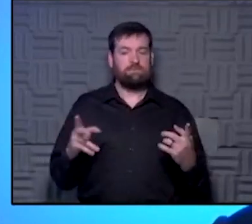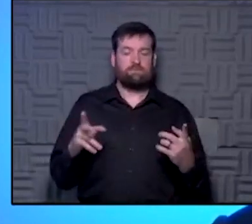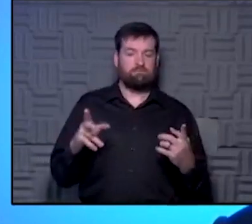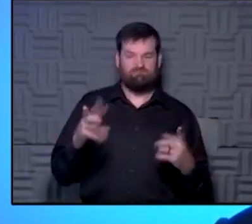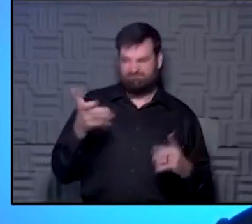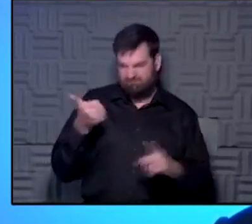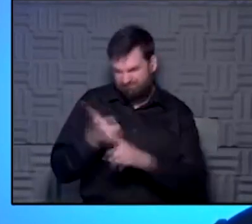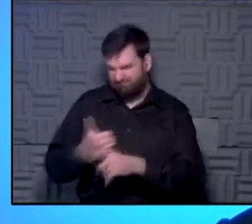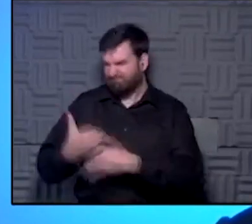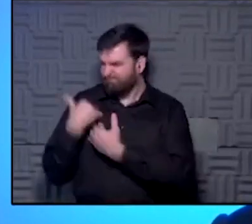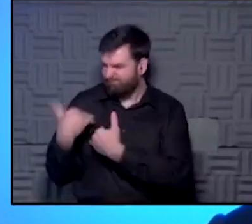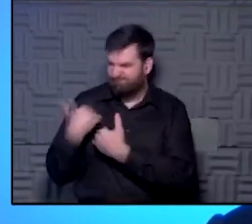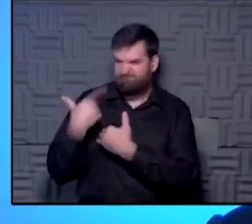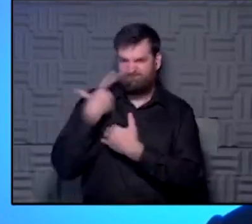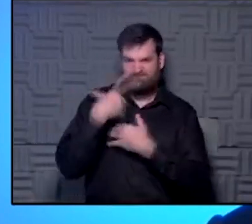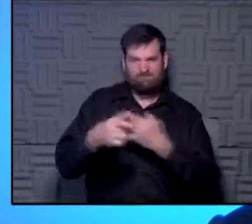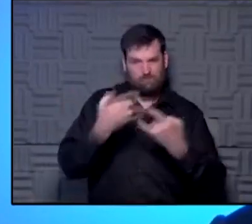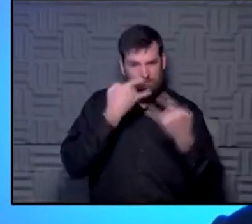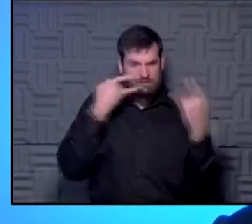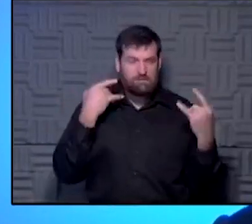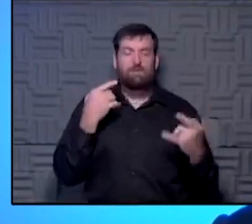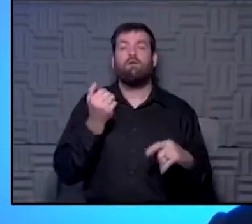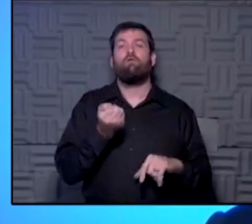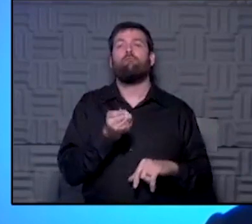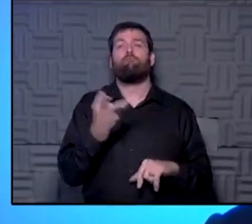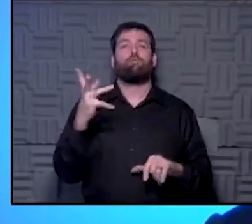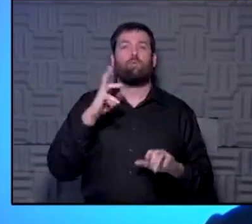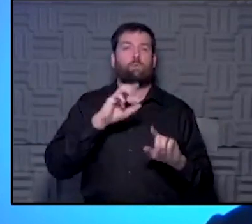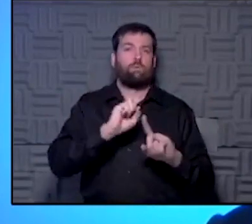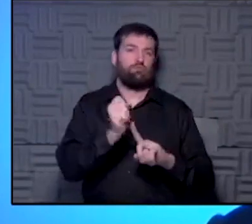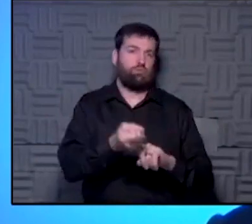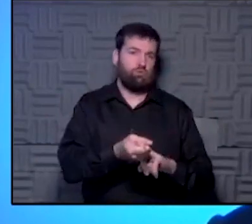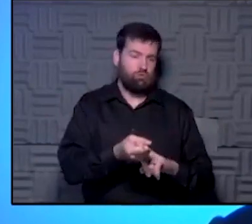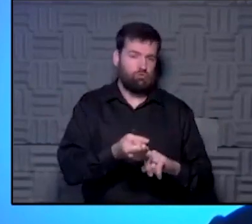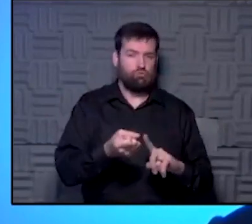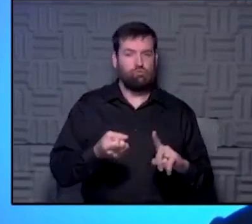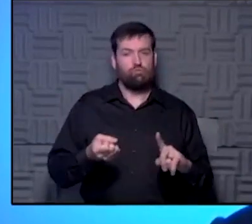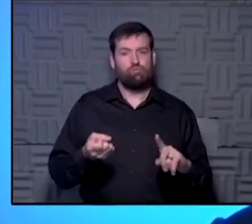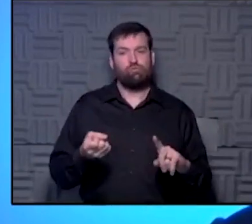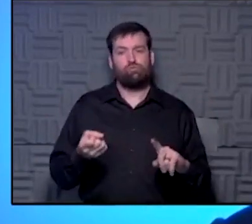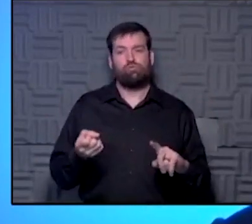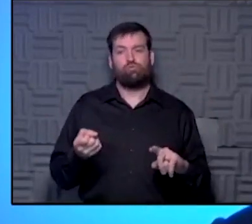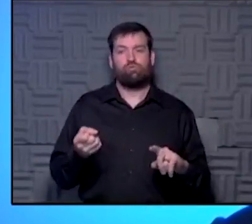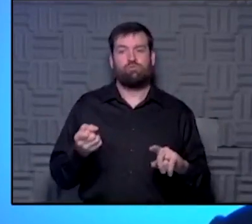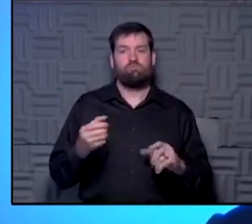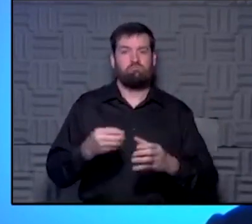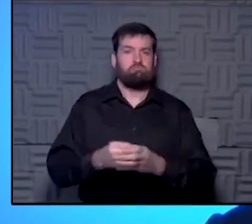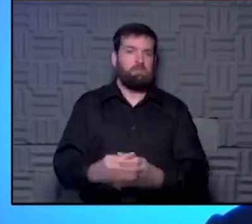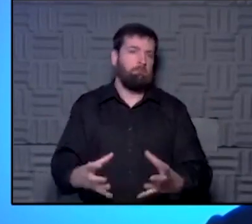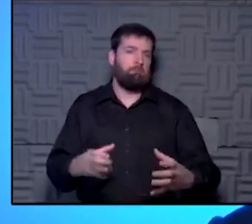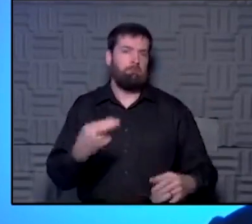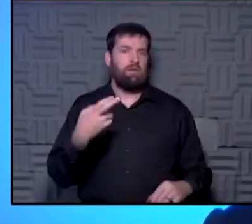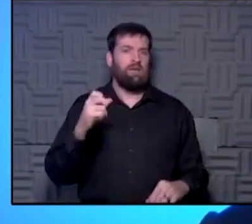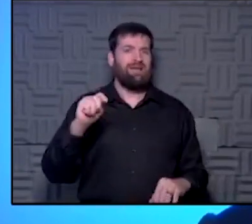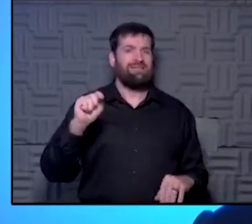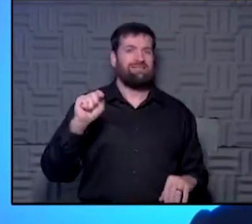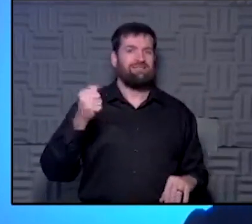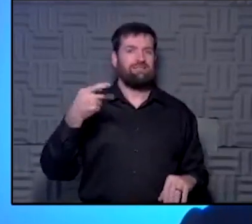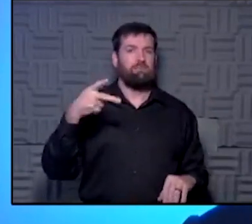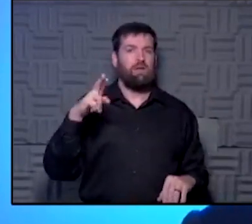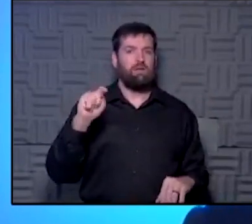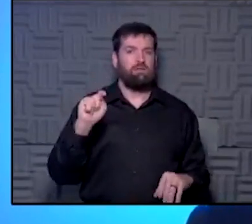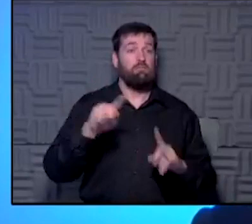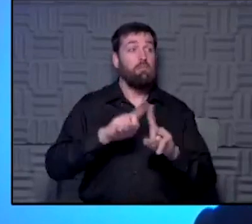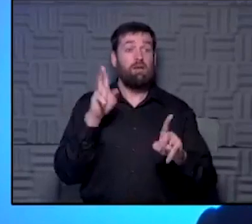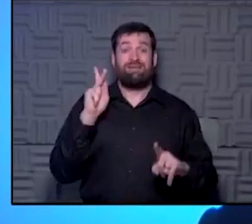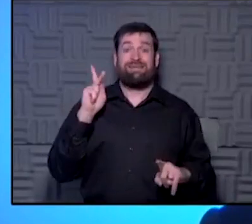accountable to this. There's been a couple of instances where you've had hotspots, but at least in